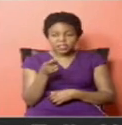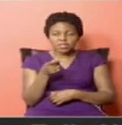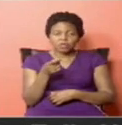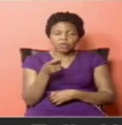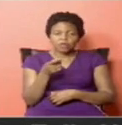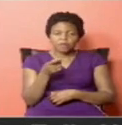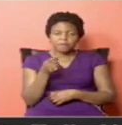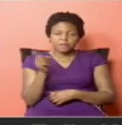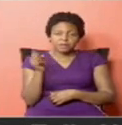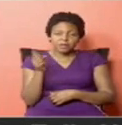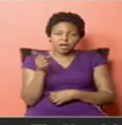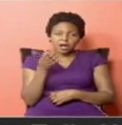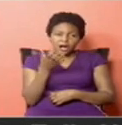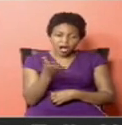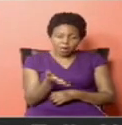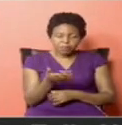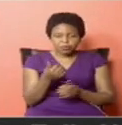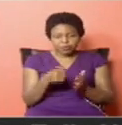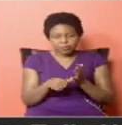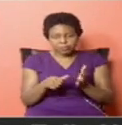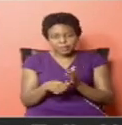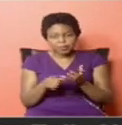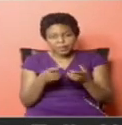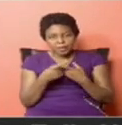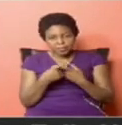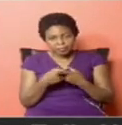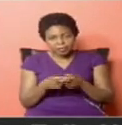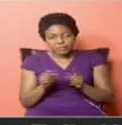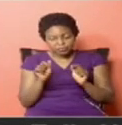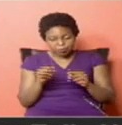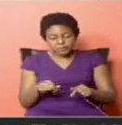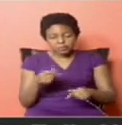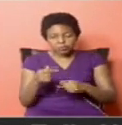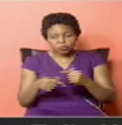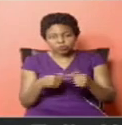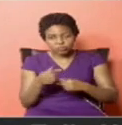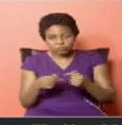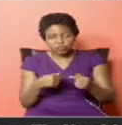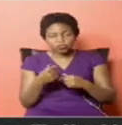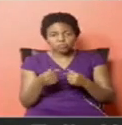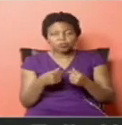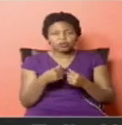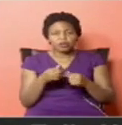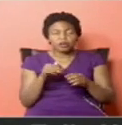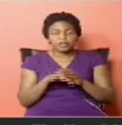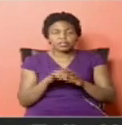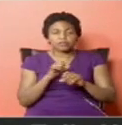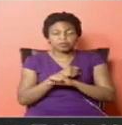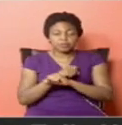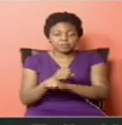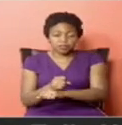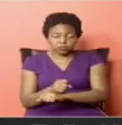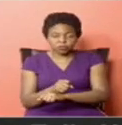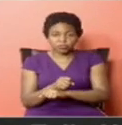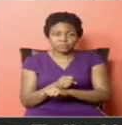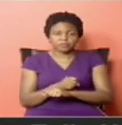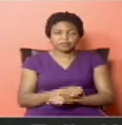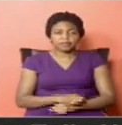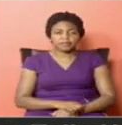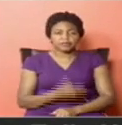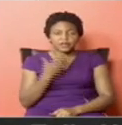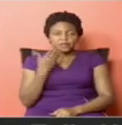vaccine, but that's a long process, and we should really continue an intercalated effort in our prevention and protection. Thank